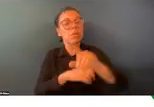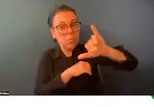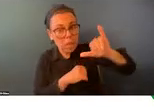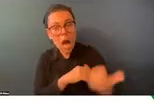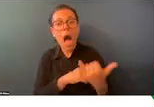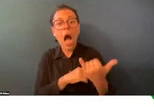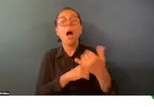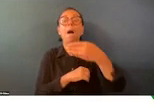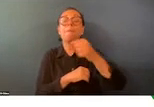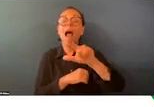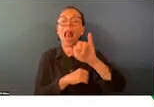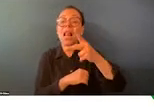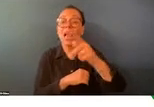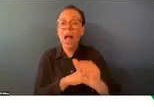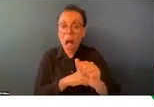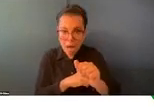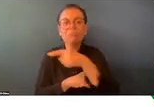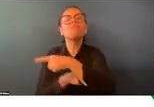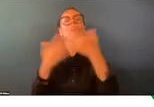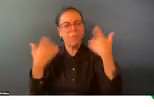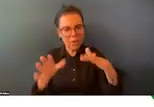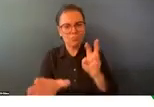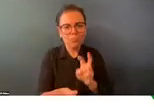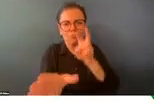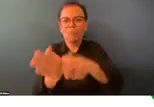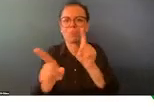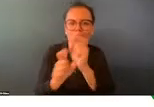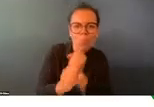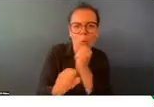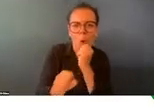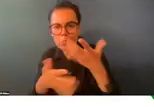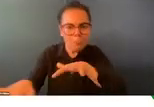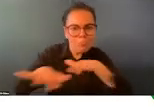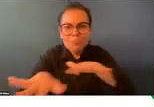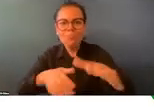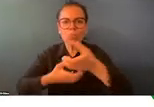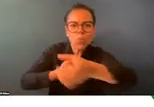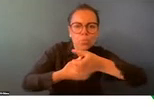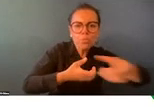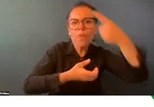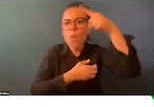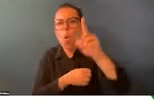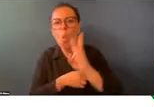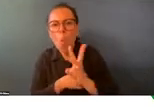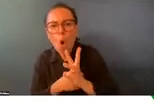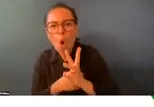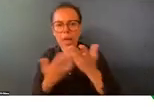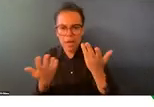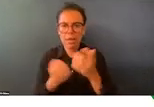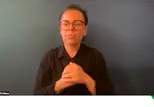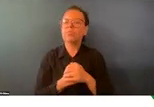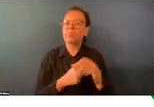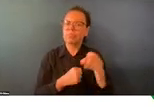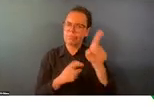manual labor. Malika was involved in the construction of the water system. She learned that she could speak up and